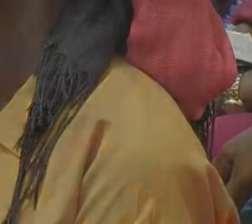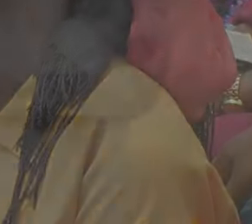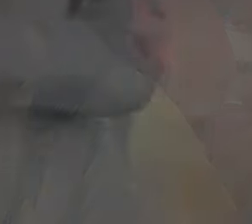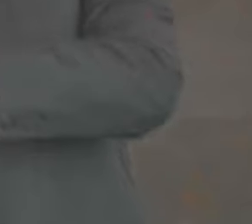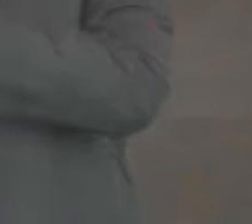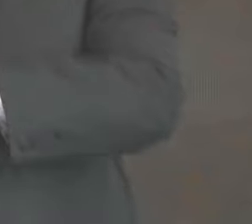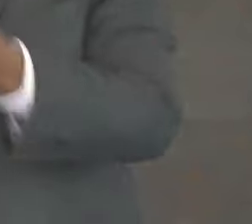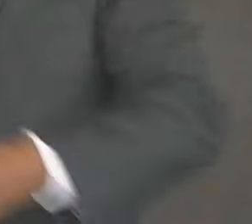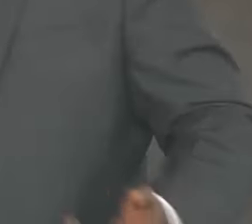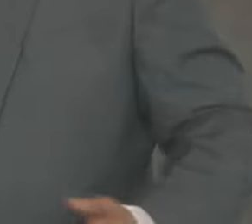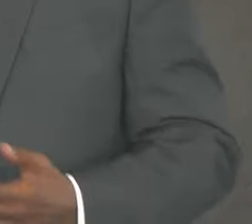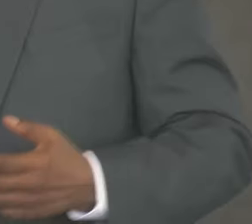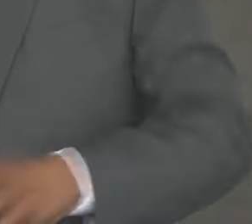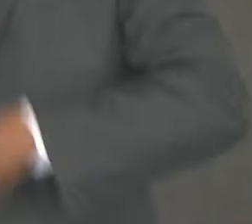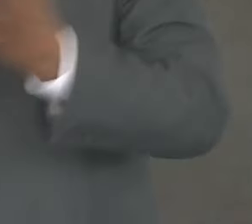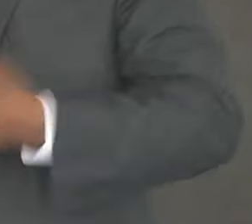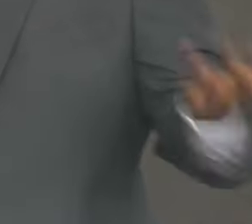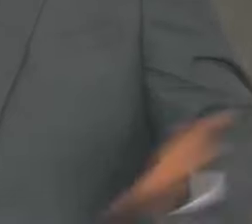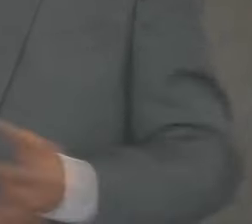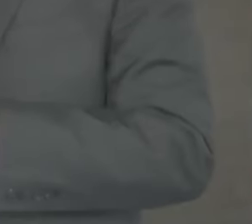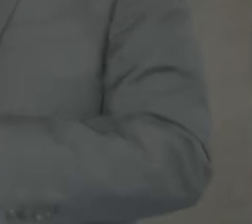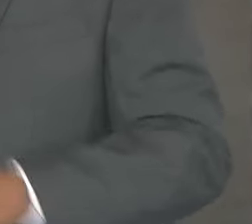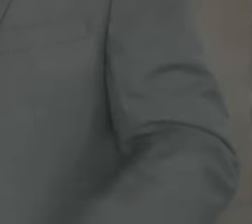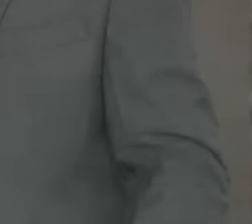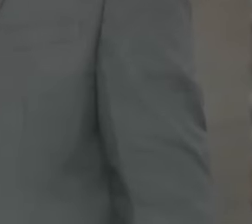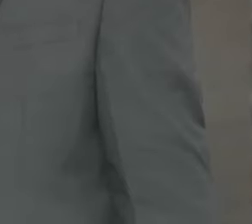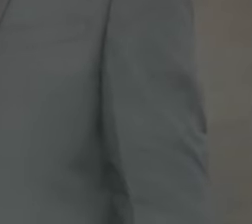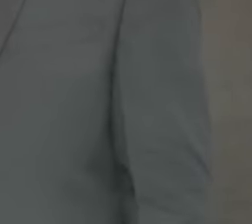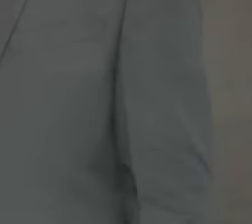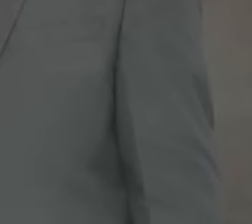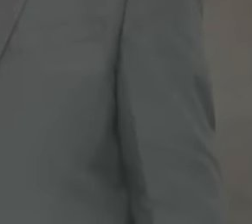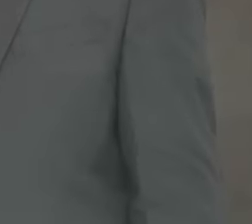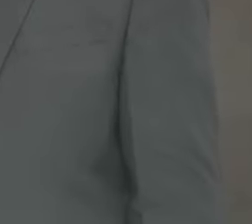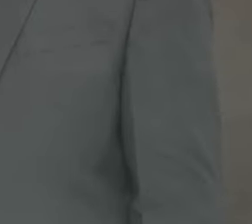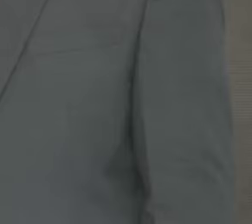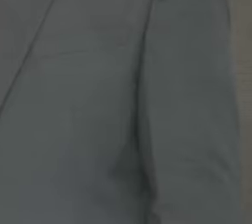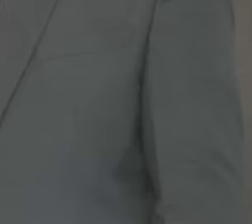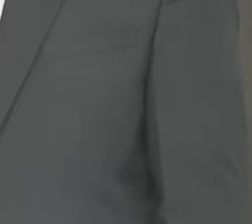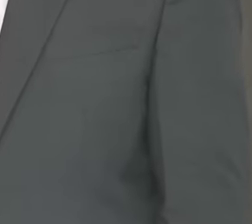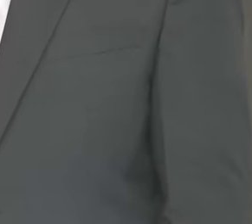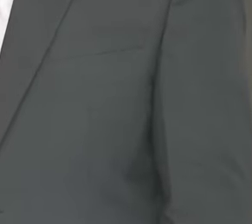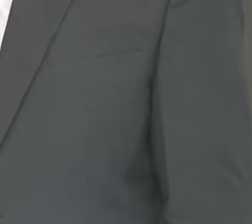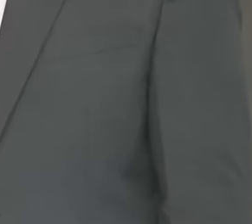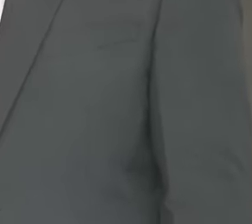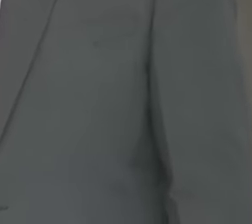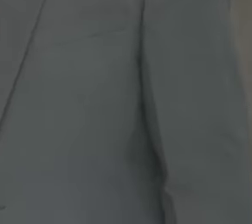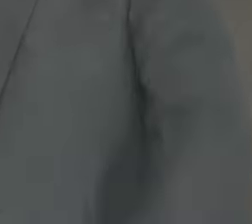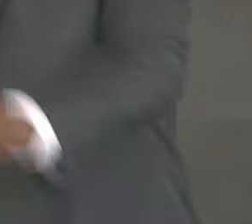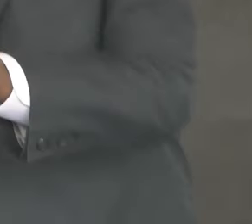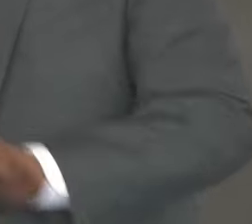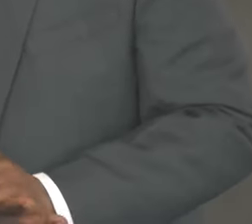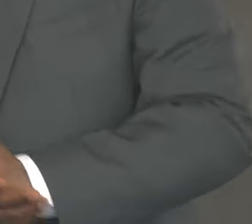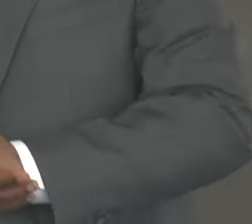the frequency, it was coming and coming. It hindered them from